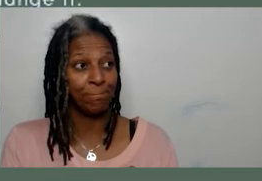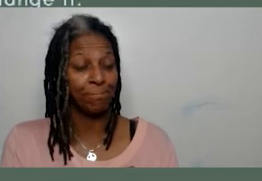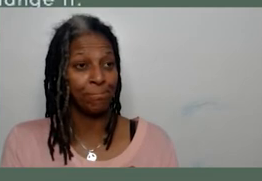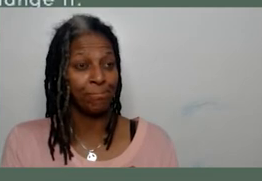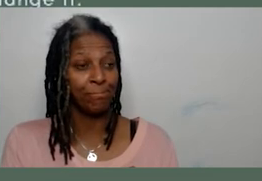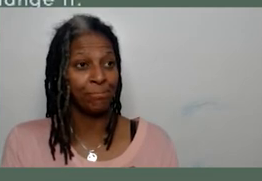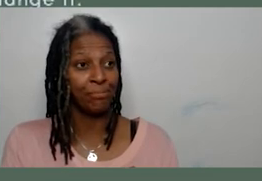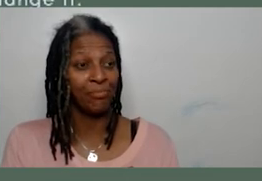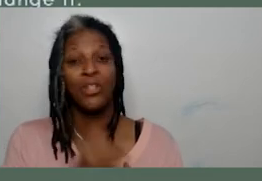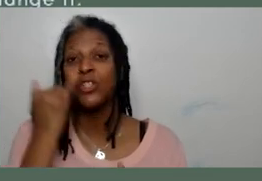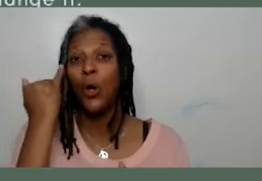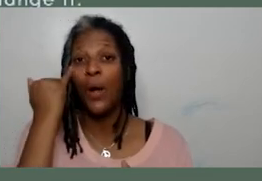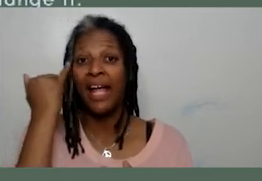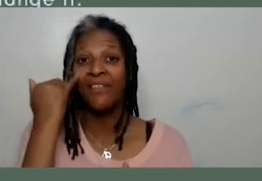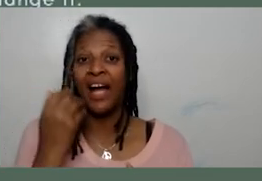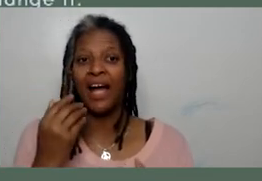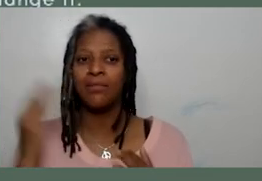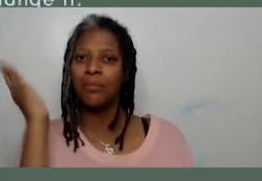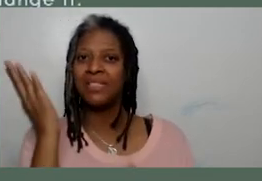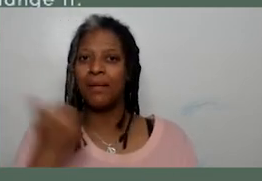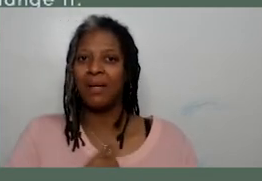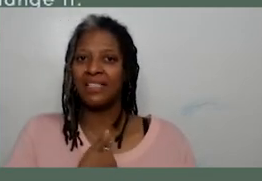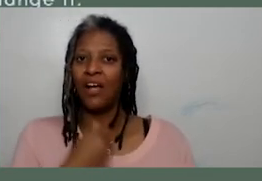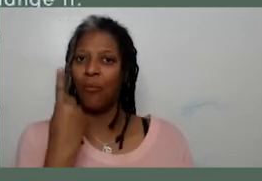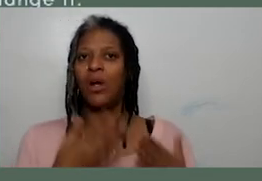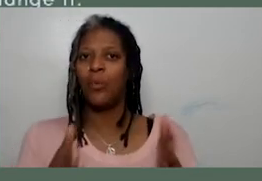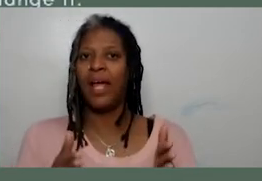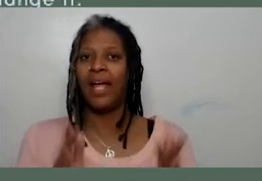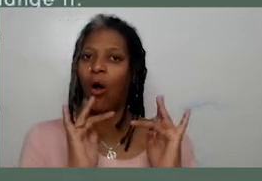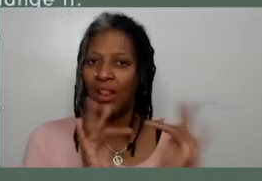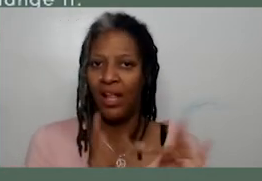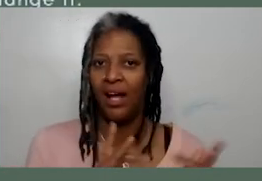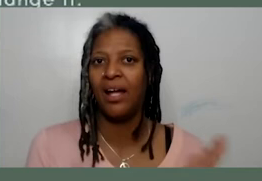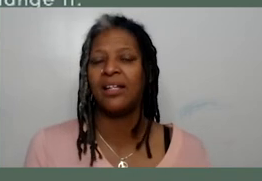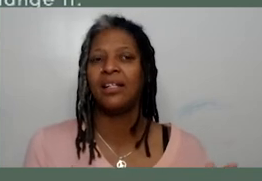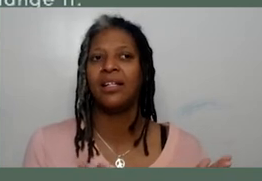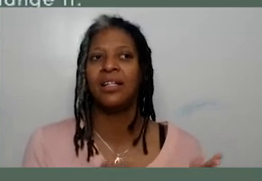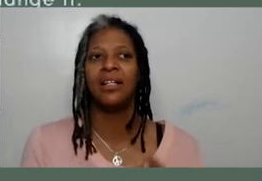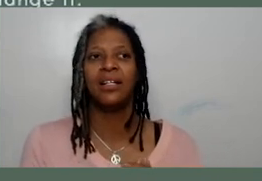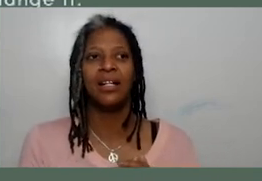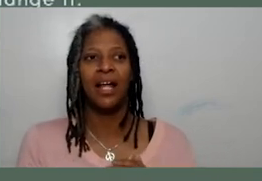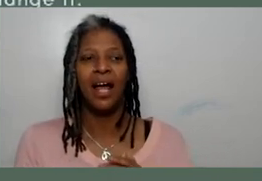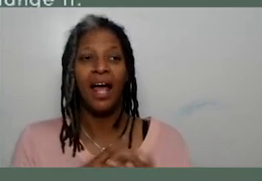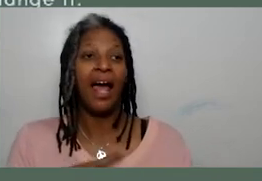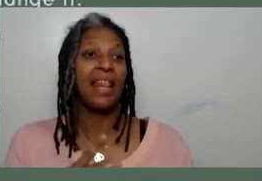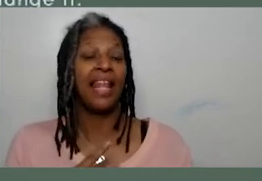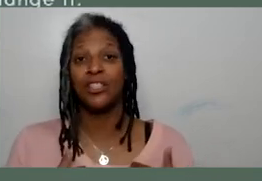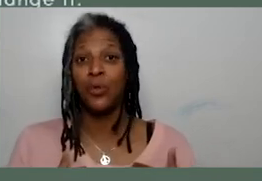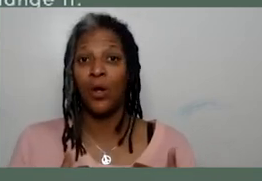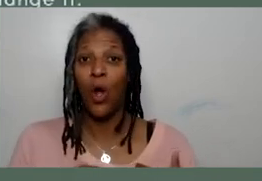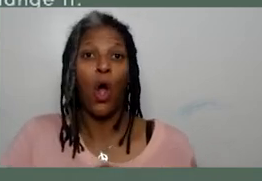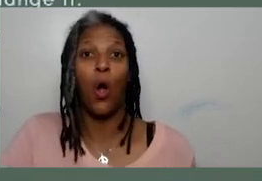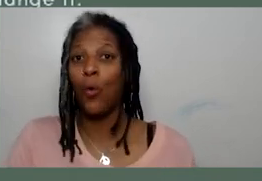where I'm like very cute, I have a Finsta, I like to have ownership over my body, maybe I'll take a little